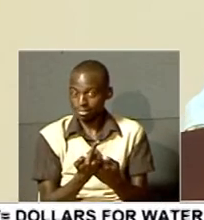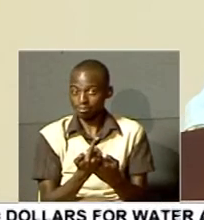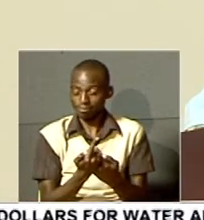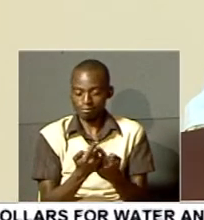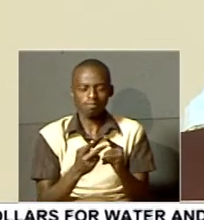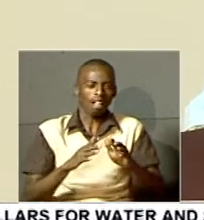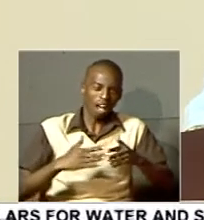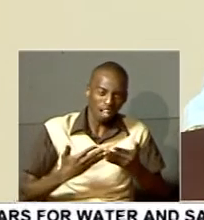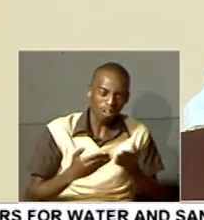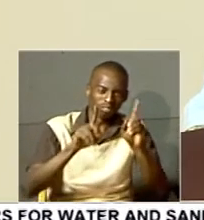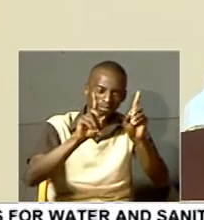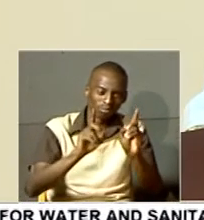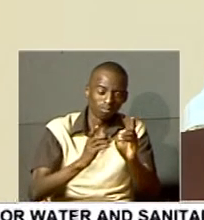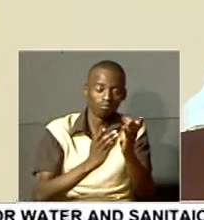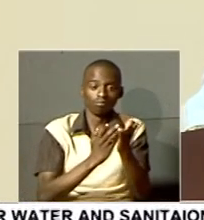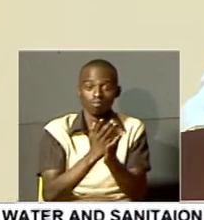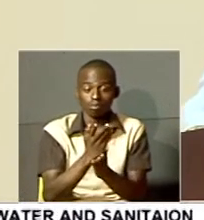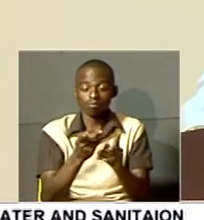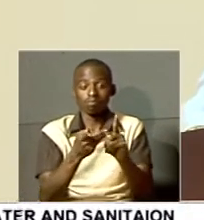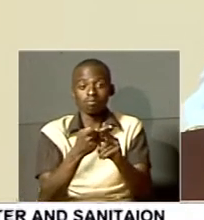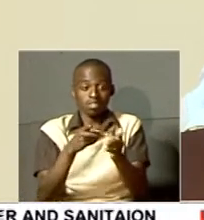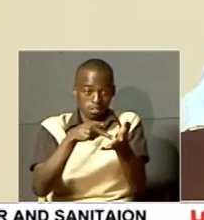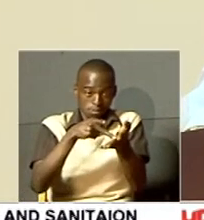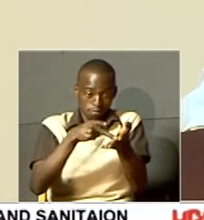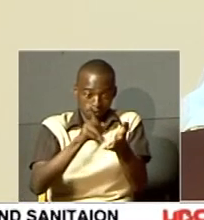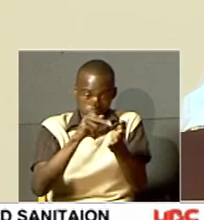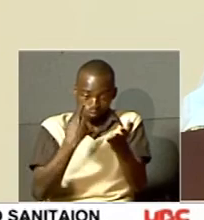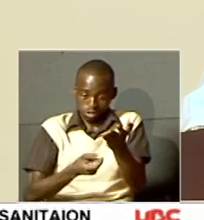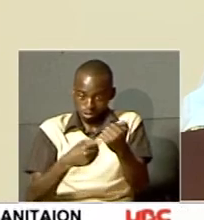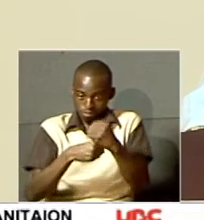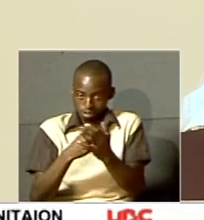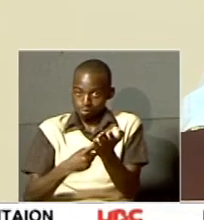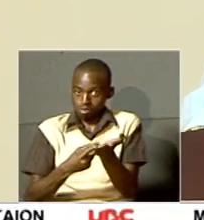How? Through buying what you produce.